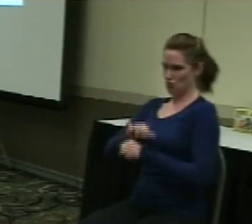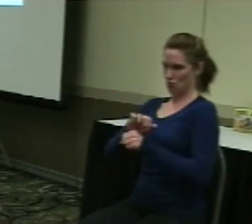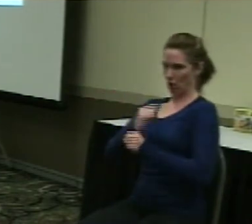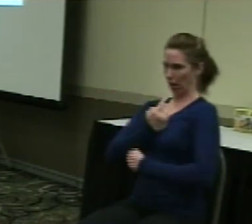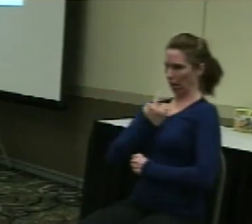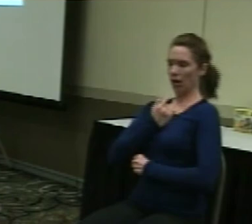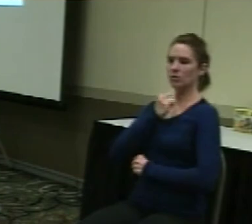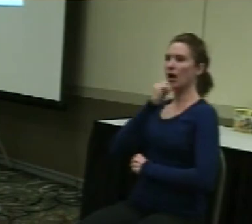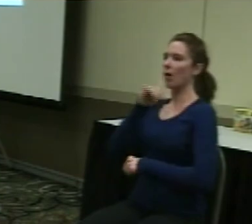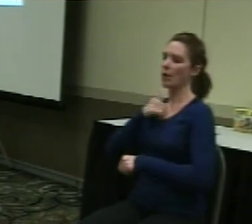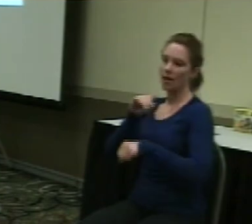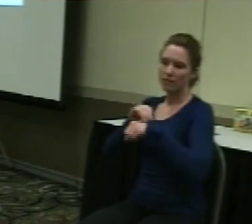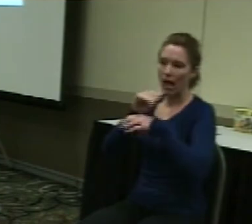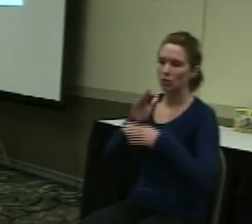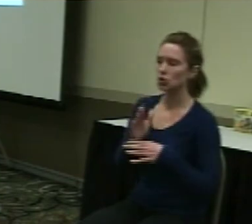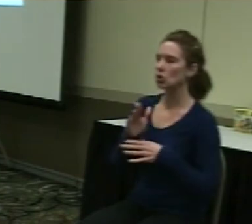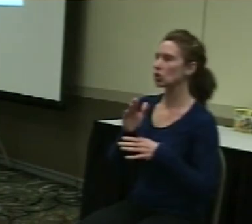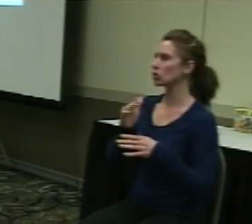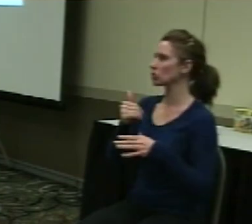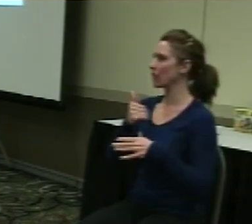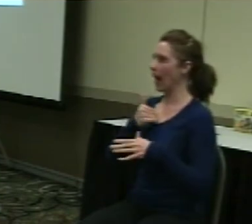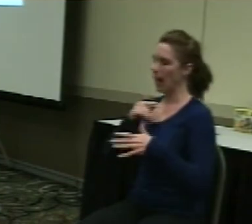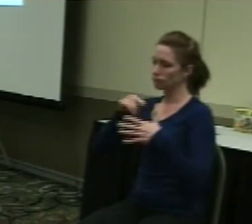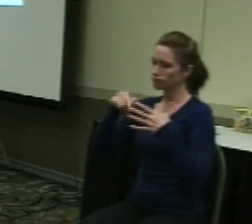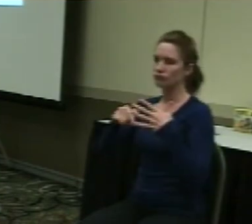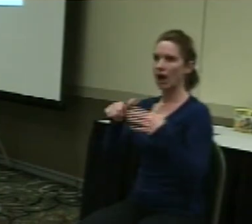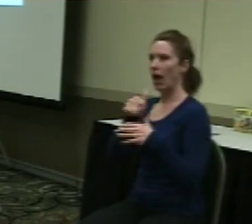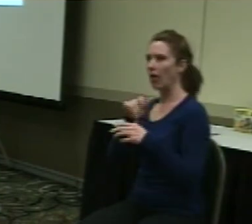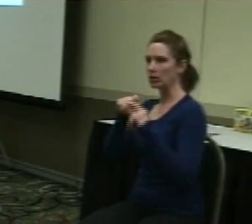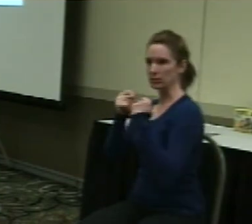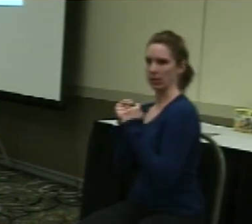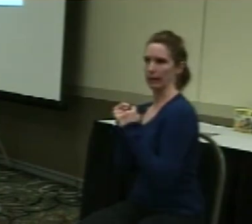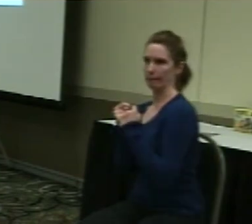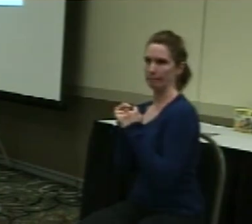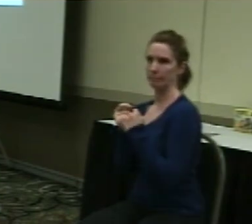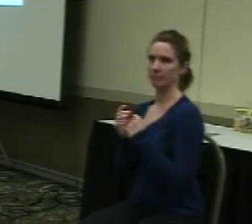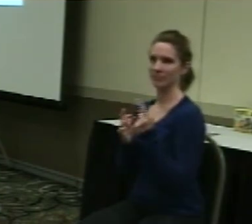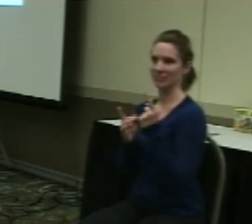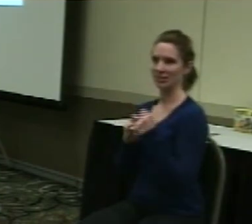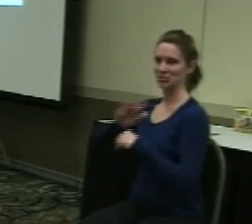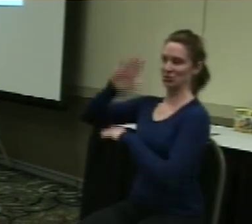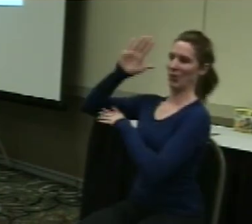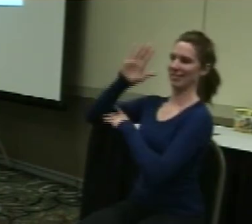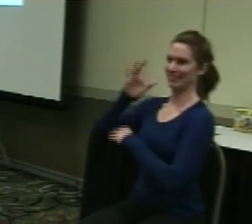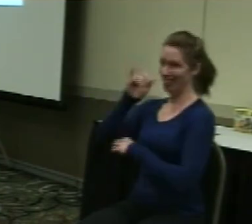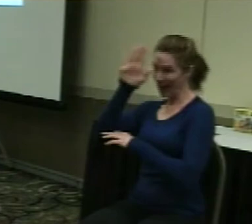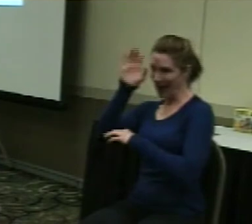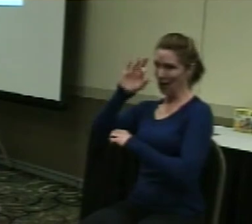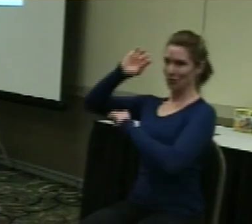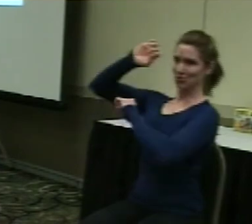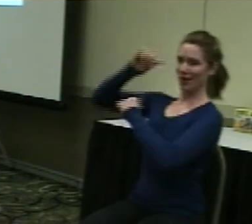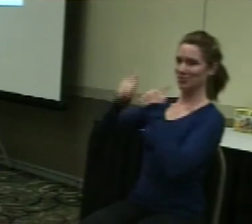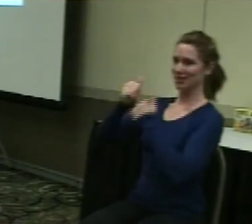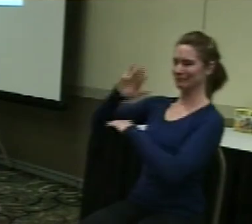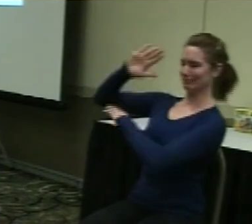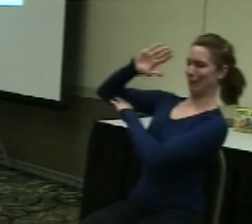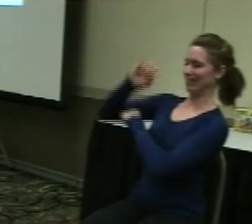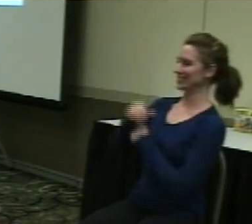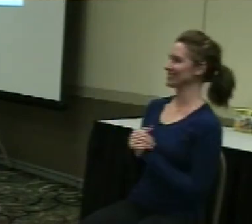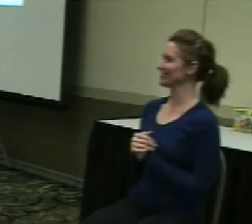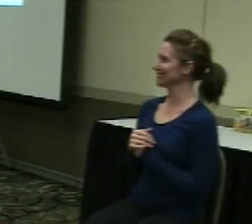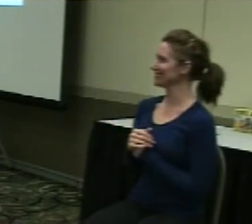have counselors with us. I see a hand. Is that a stretch or a hand? Thank you so much.